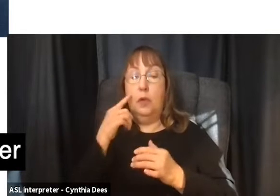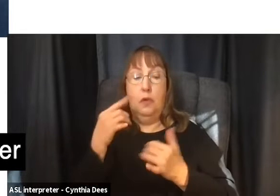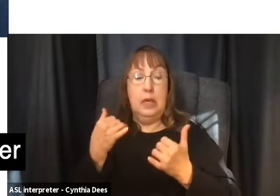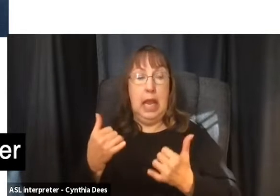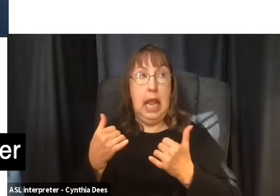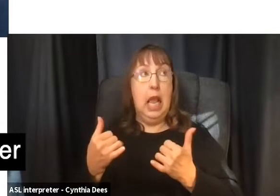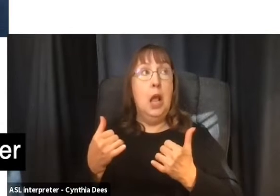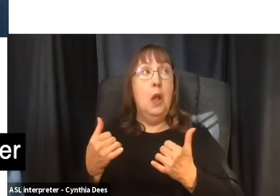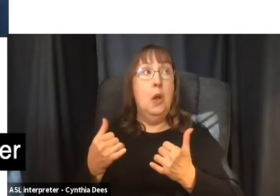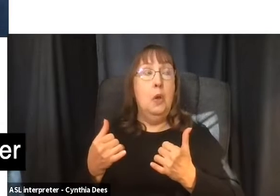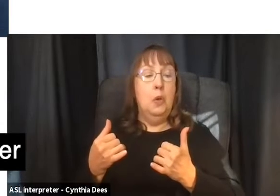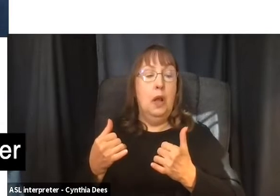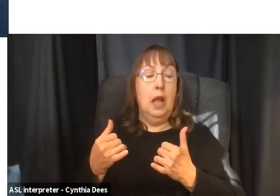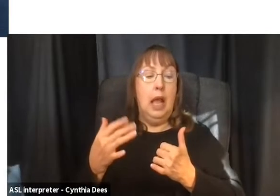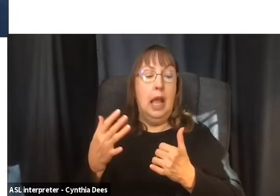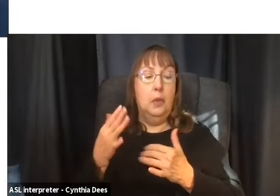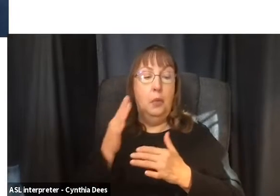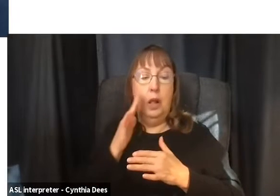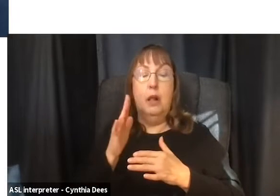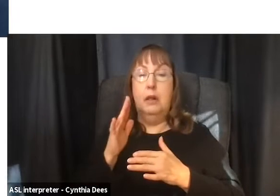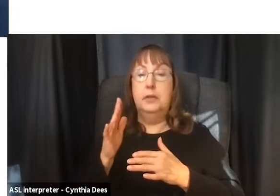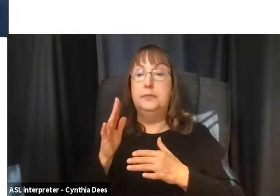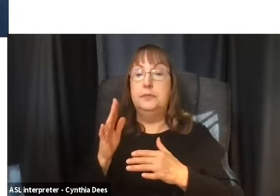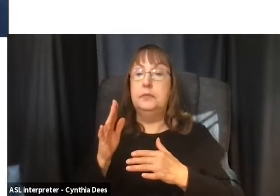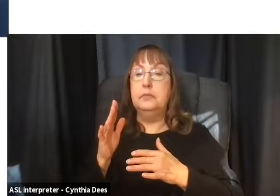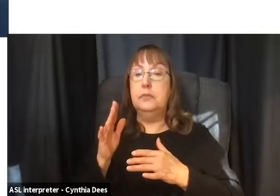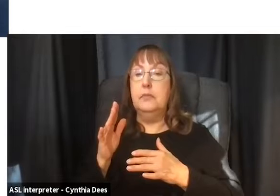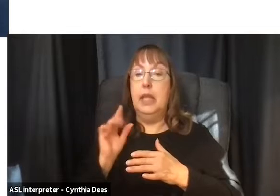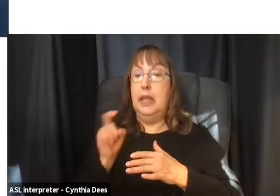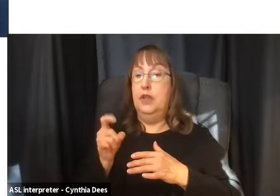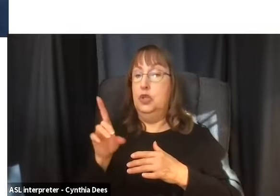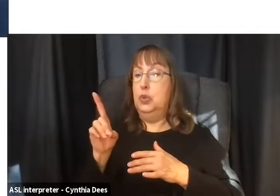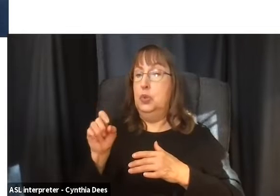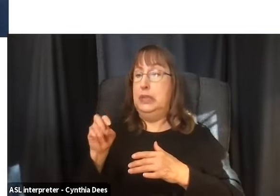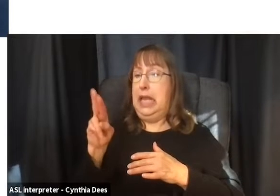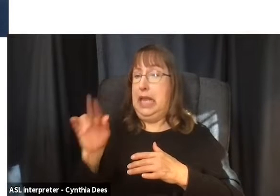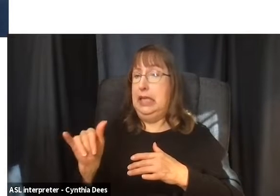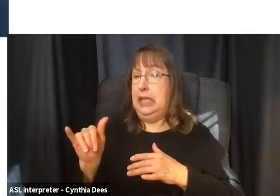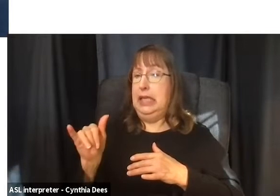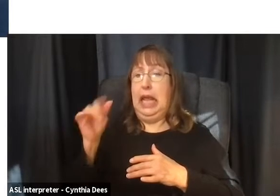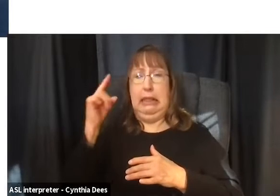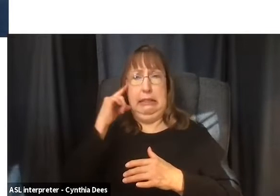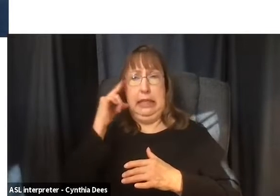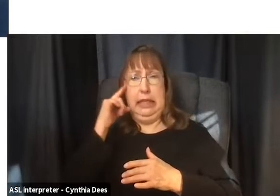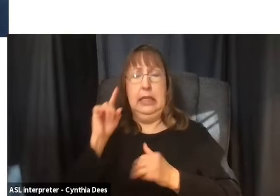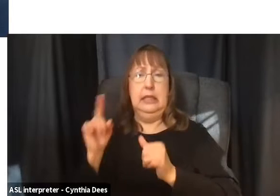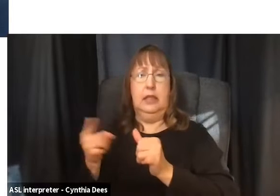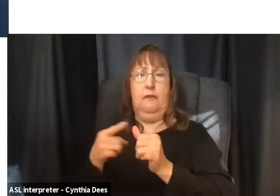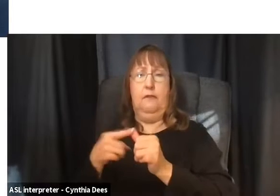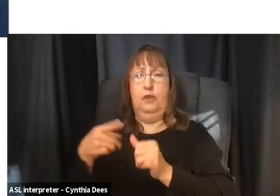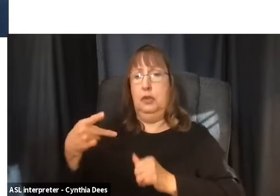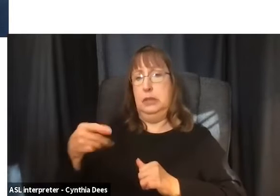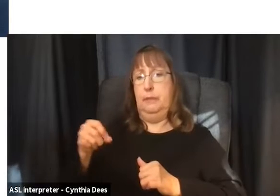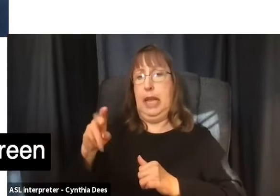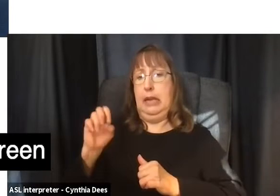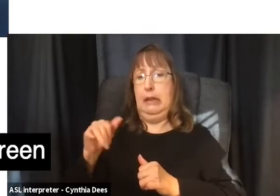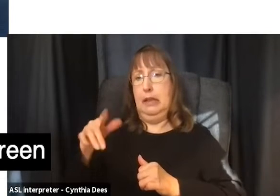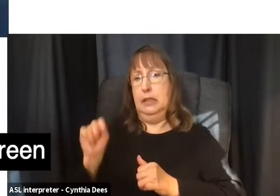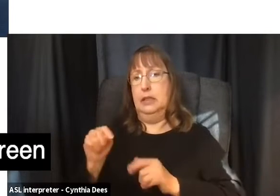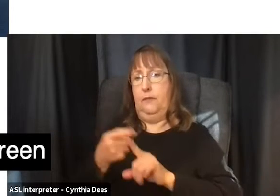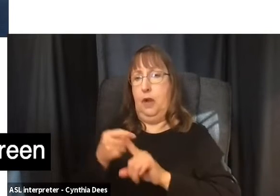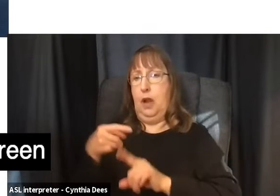am going to turn it over to, I believe Danny is the first panelist from P&G.